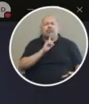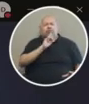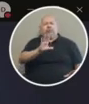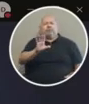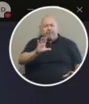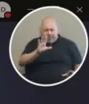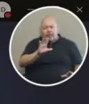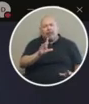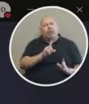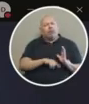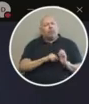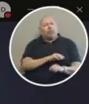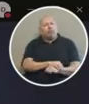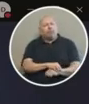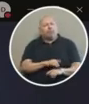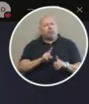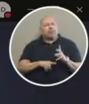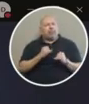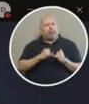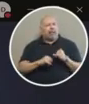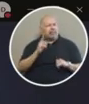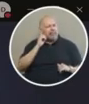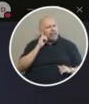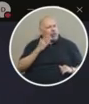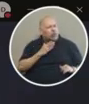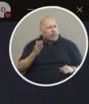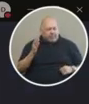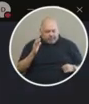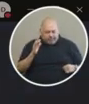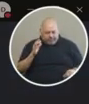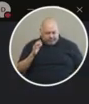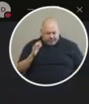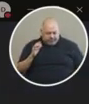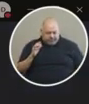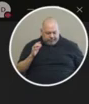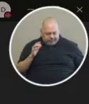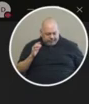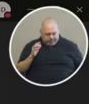So what was the last thing that you all heard? I